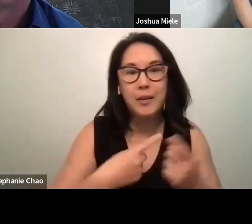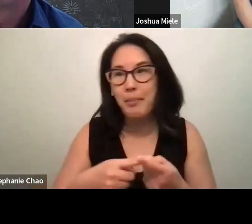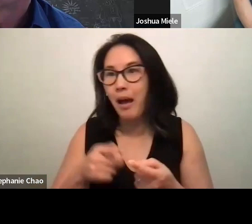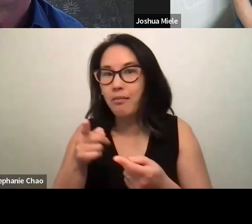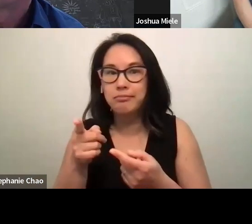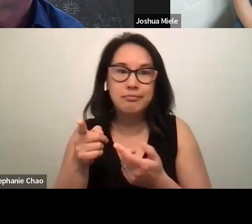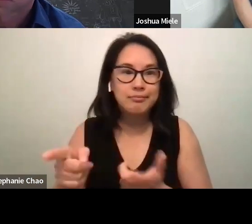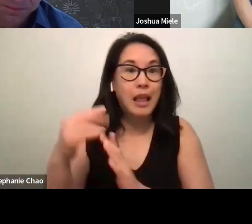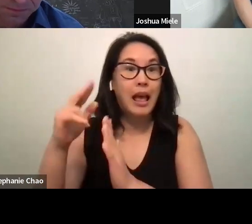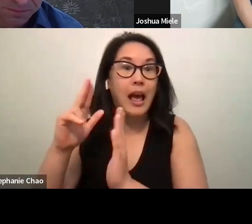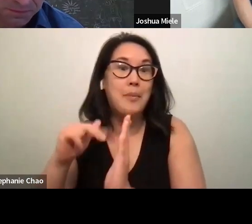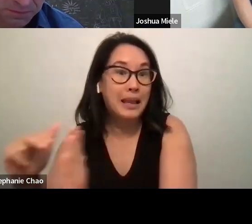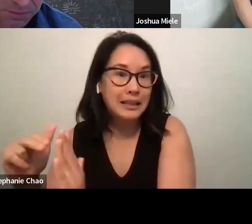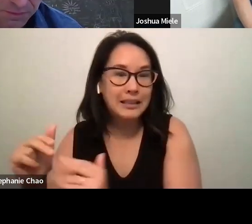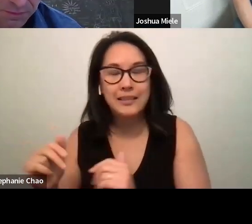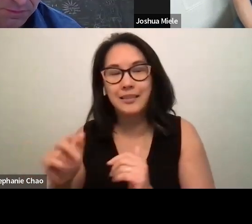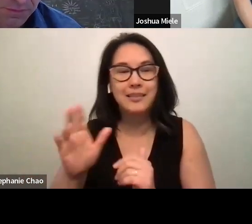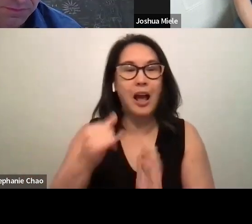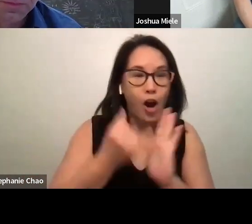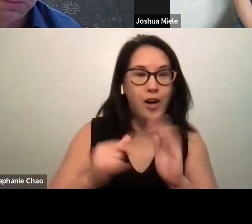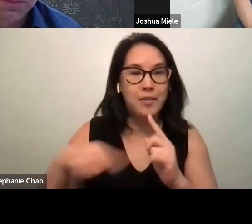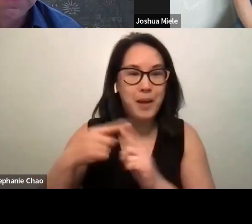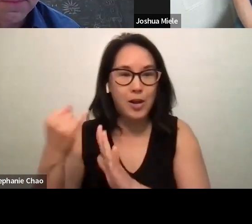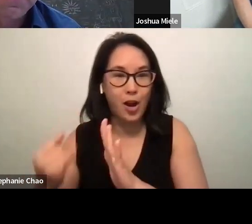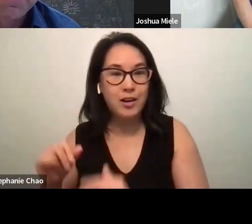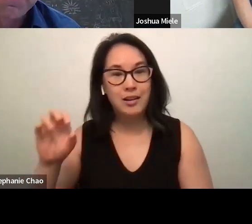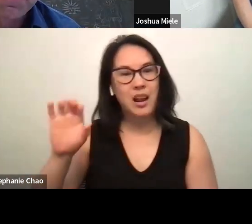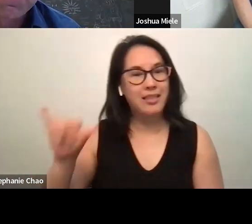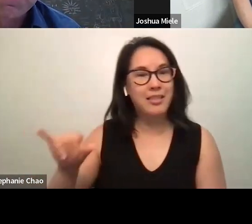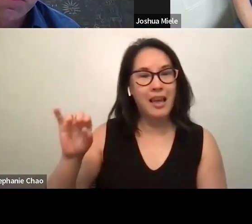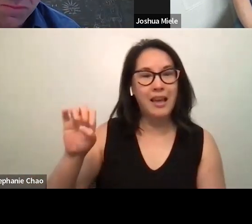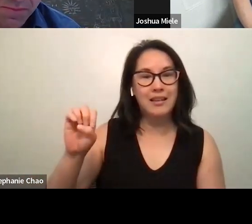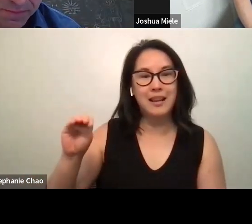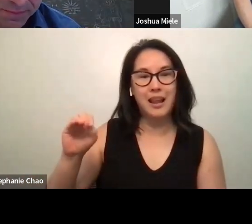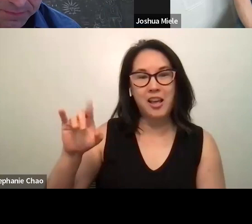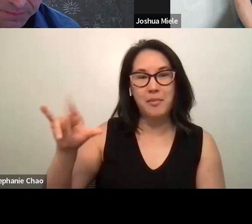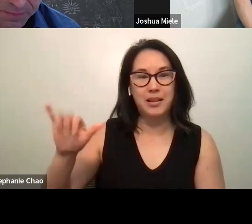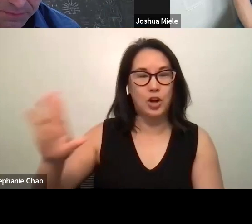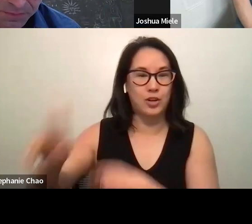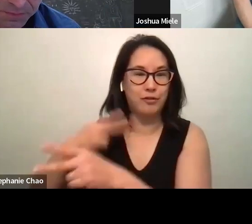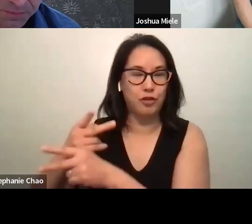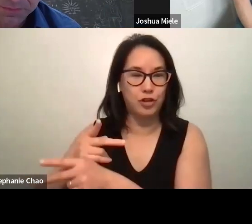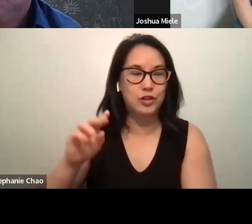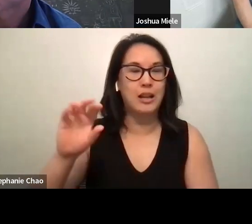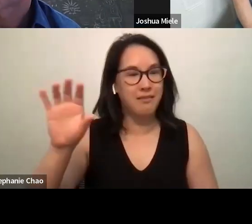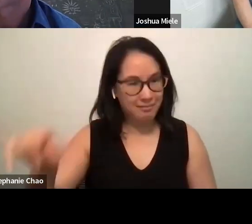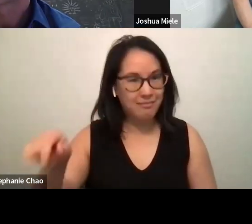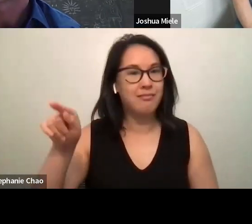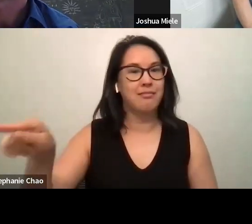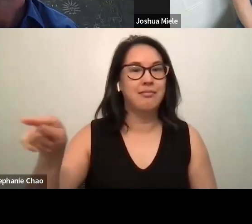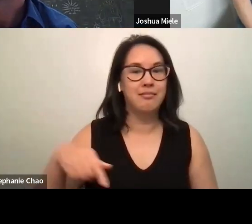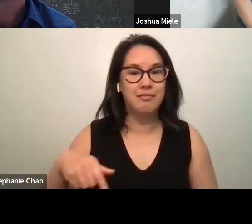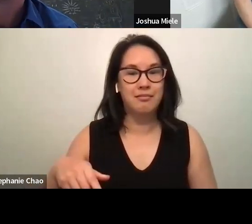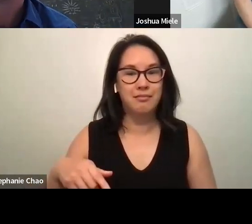a painting. And that's what Emily really did in, you know, in the one that Emily presented is really